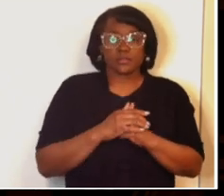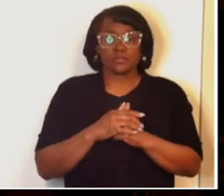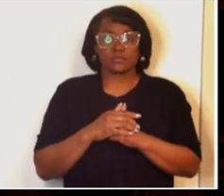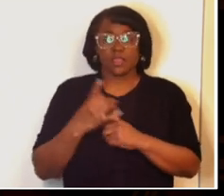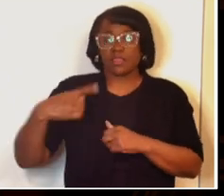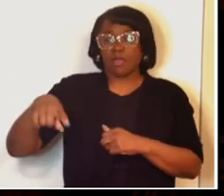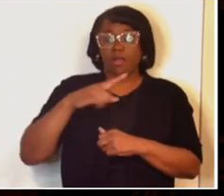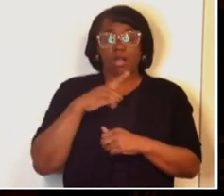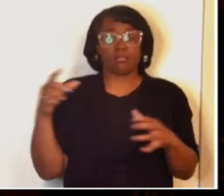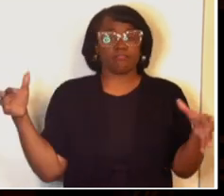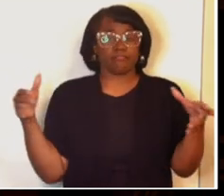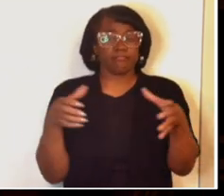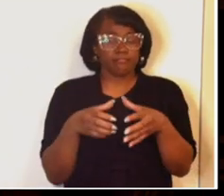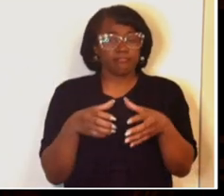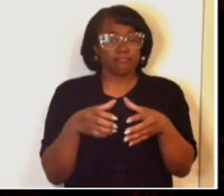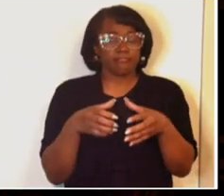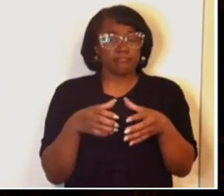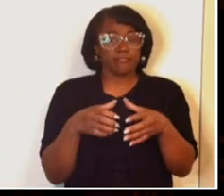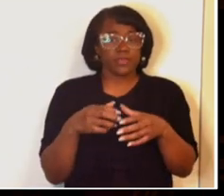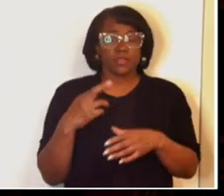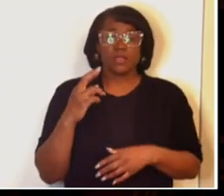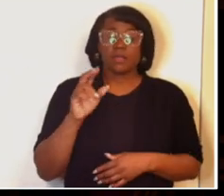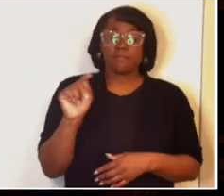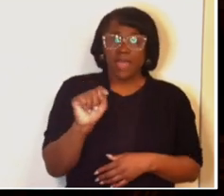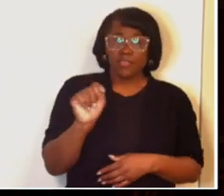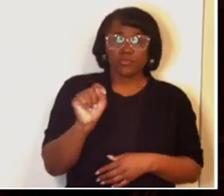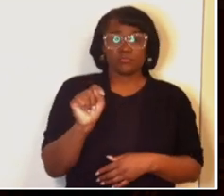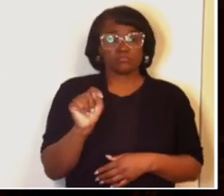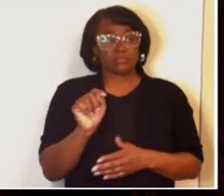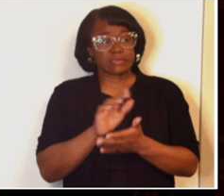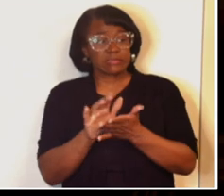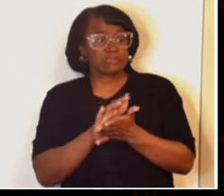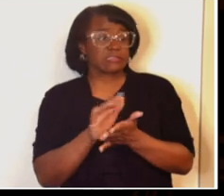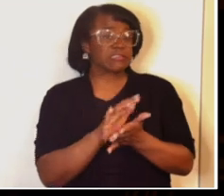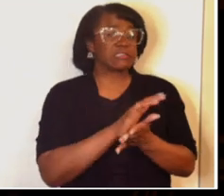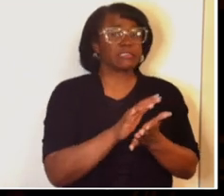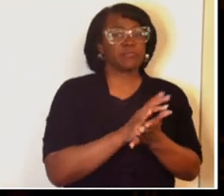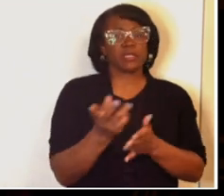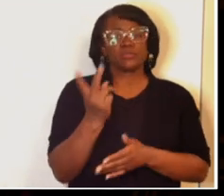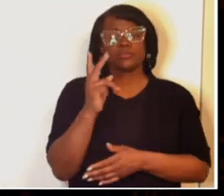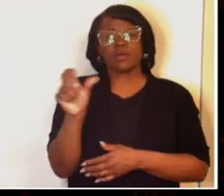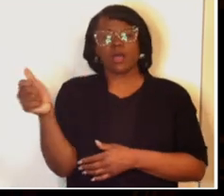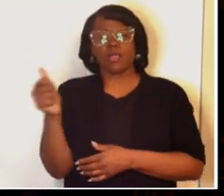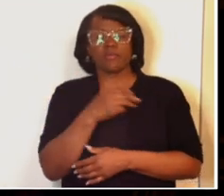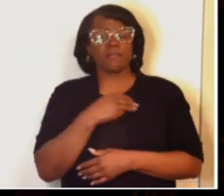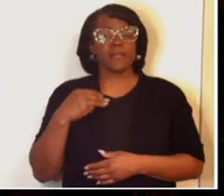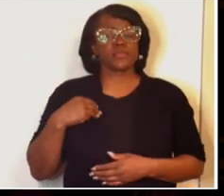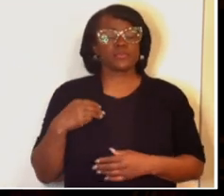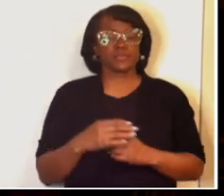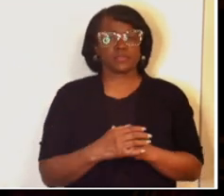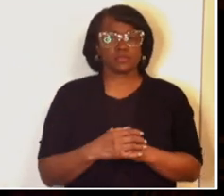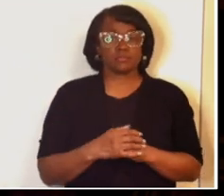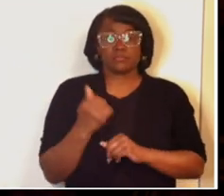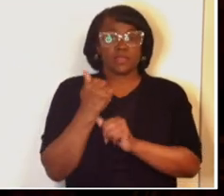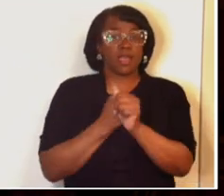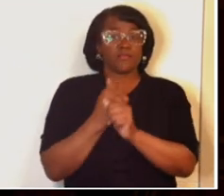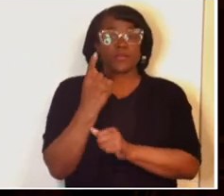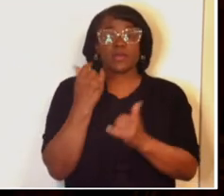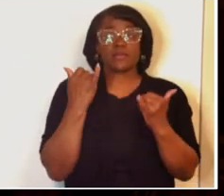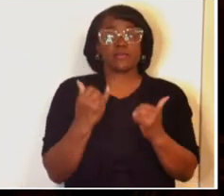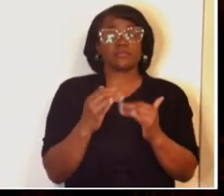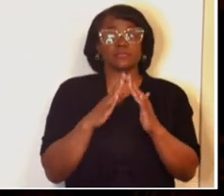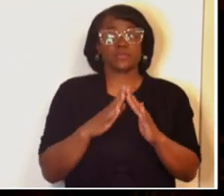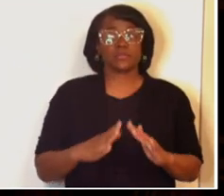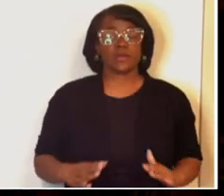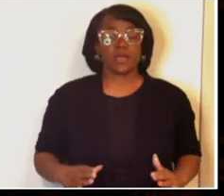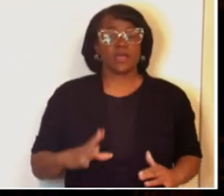back. The restroom floor had been washed, cleaned by two other members. Everyone was now quiet and